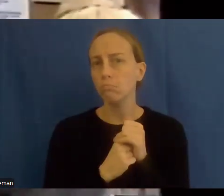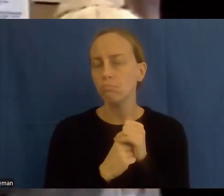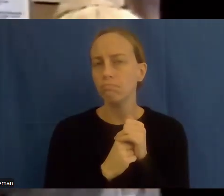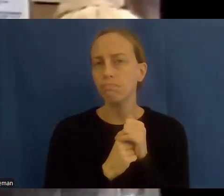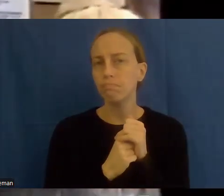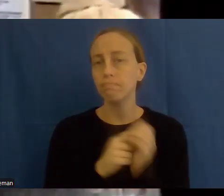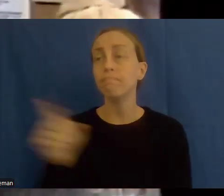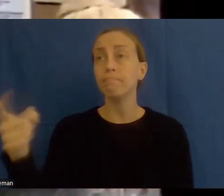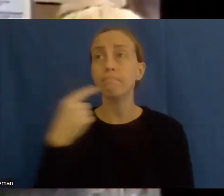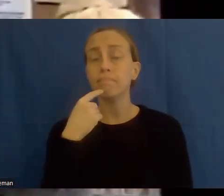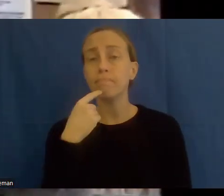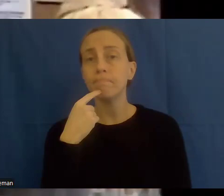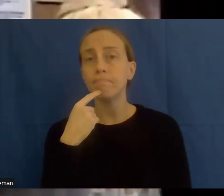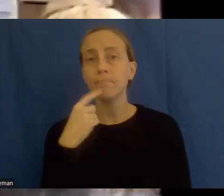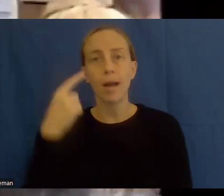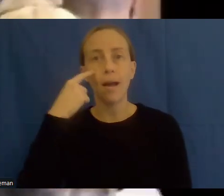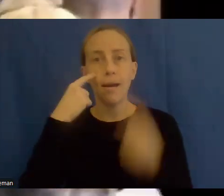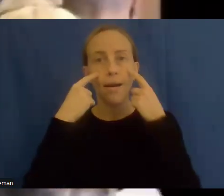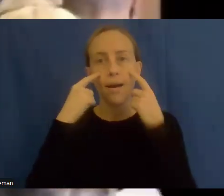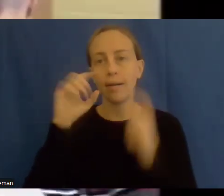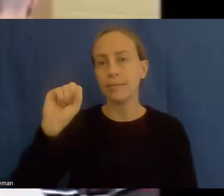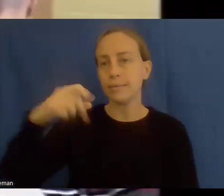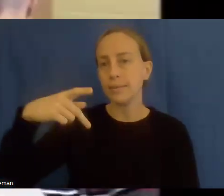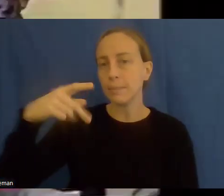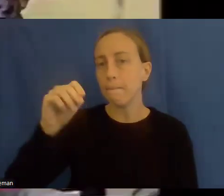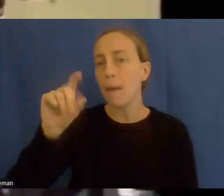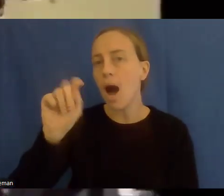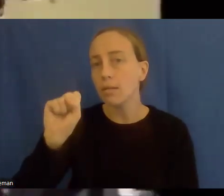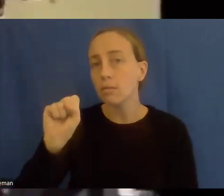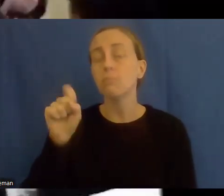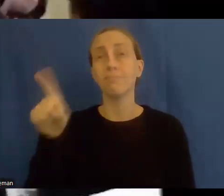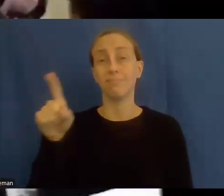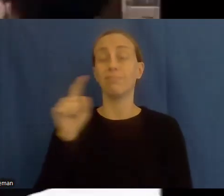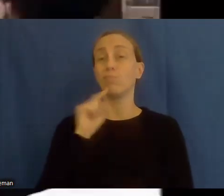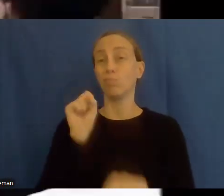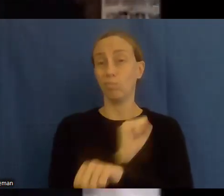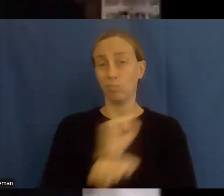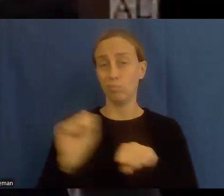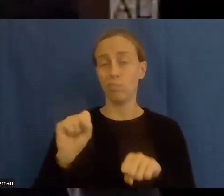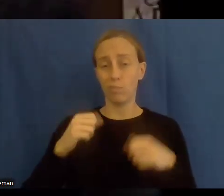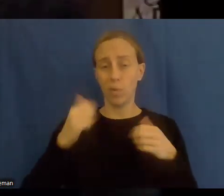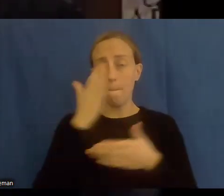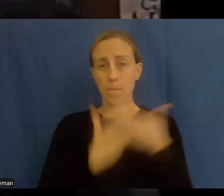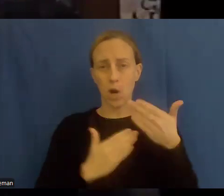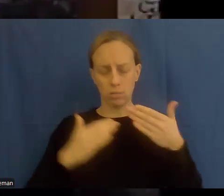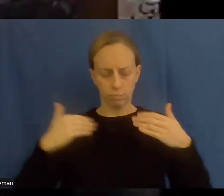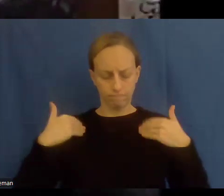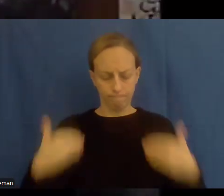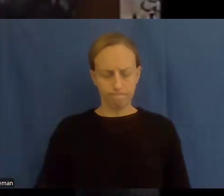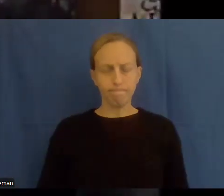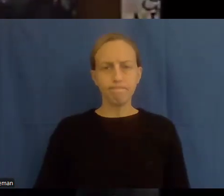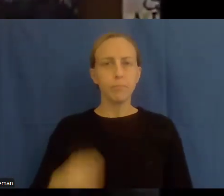Eye spots. The eye spots. And the eye spots are actually part of their nervous system. They have